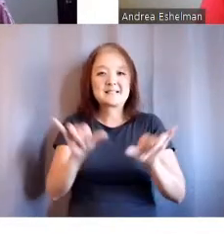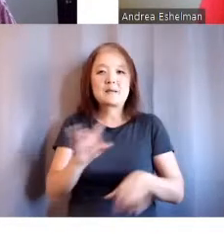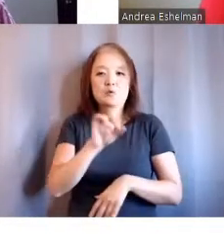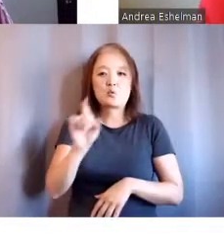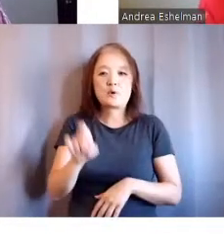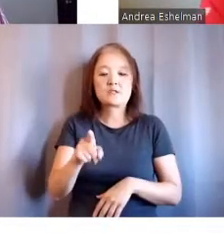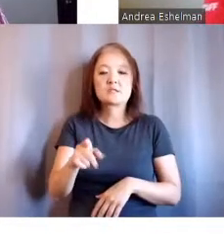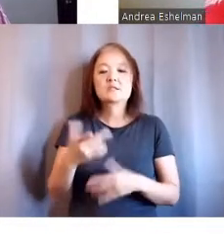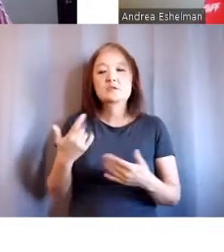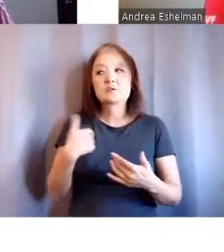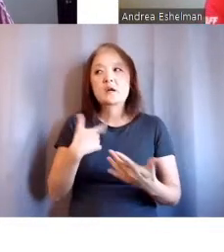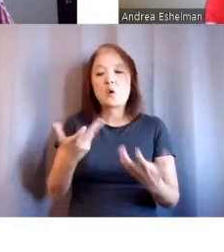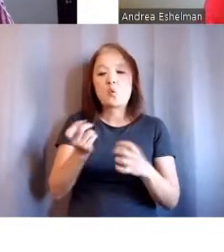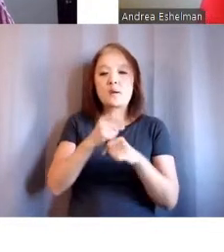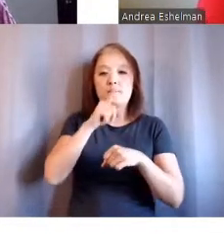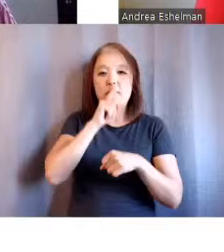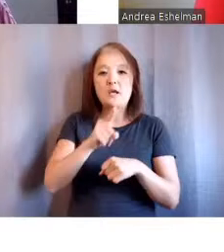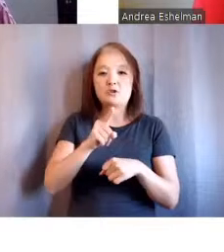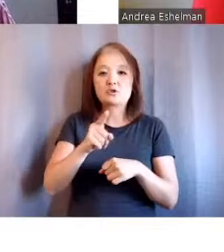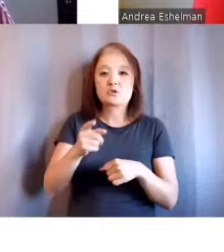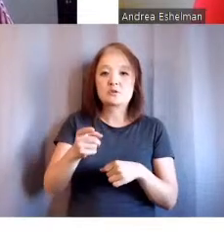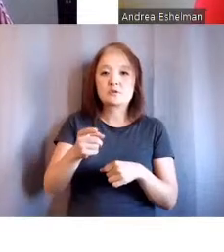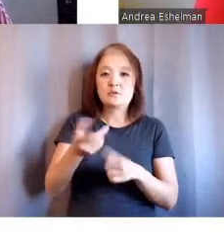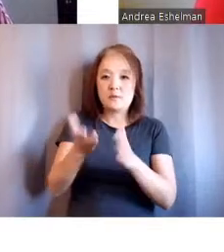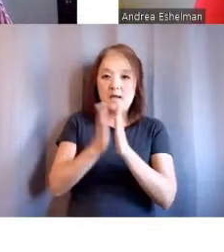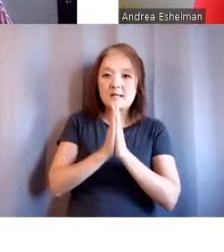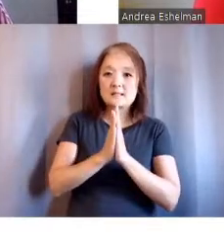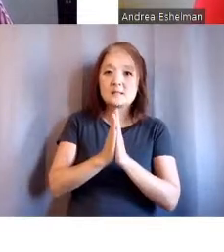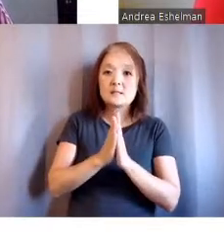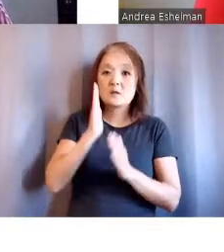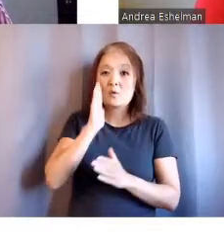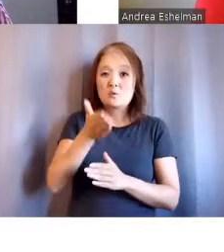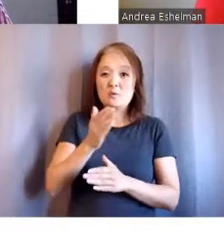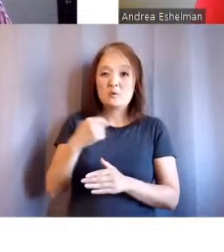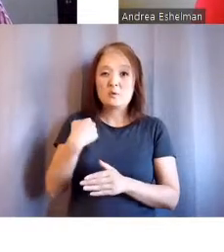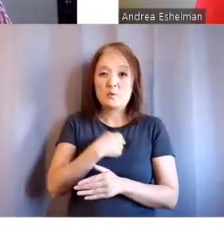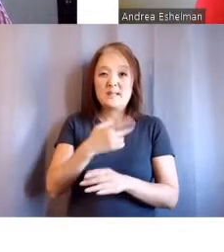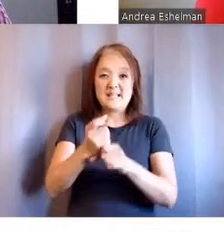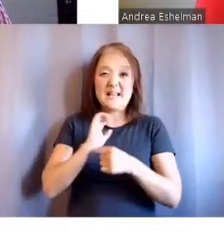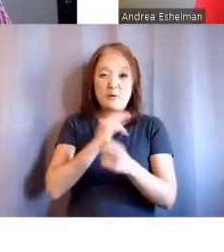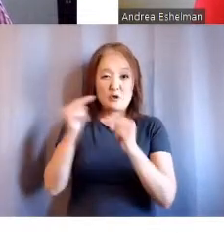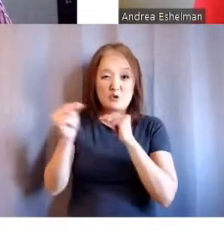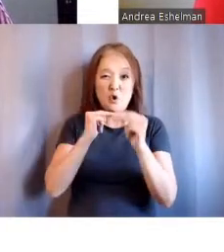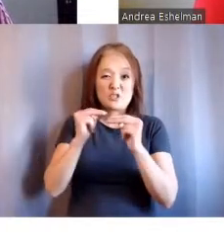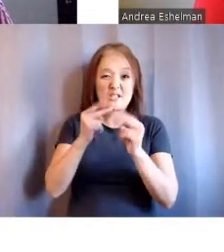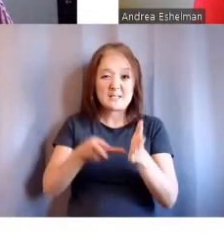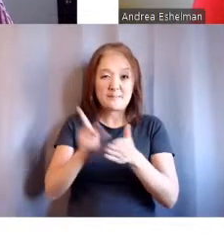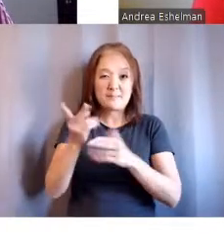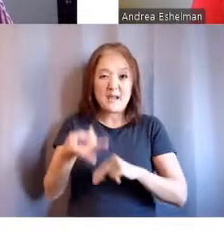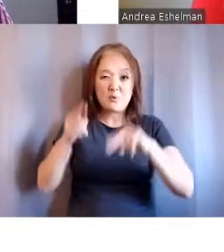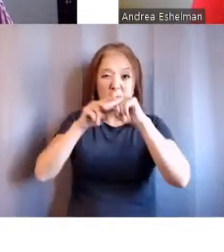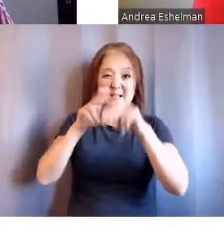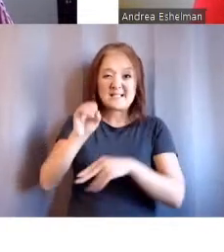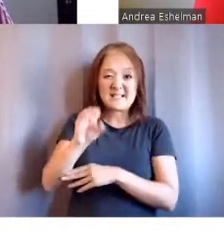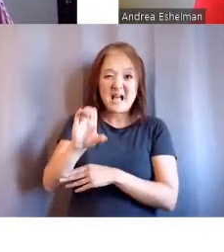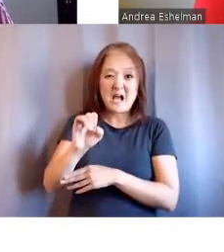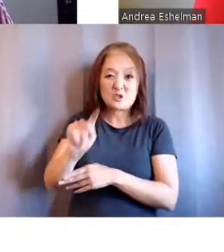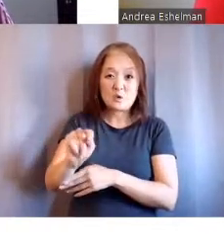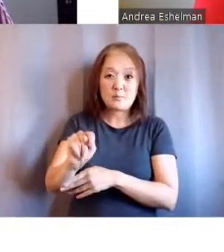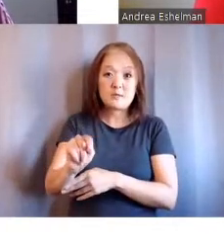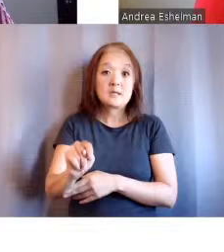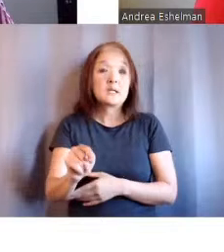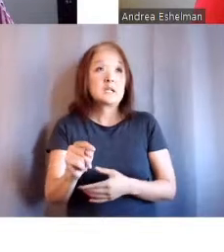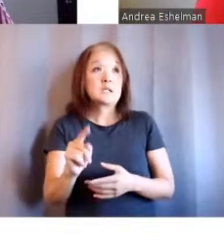sure we touch bases on it. No will problem. We get our negotiated pay raise in October? As far as we know, the answer is